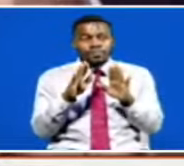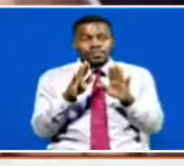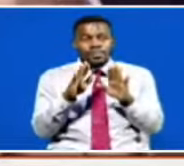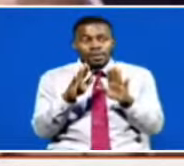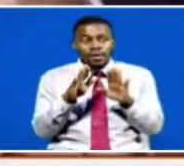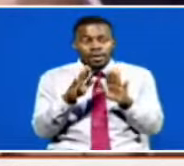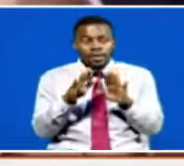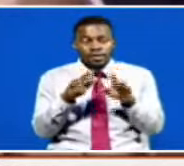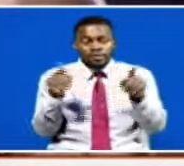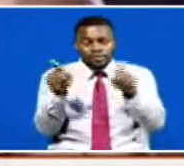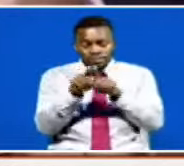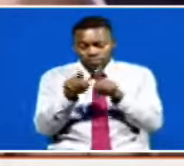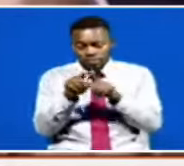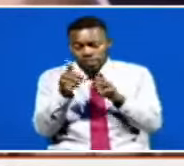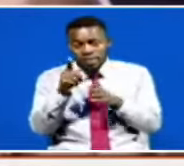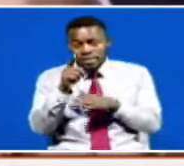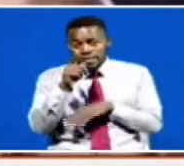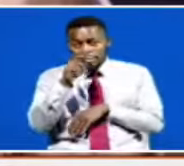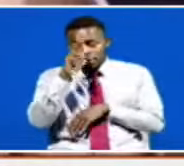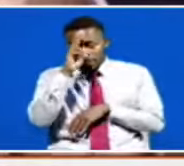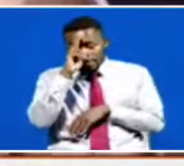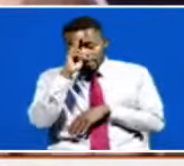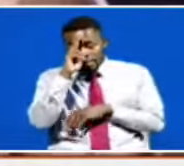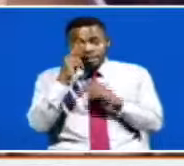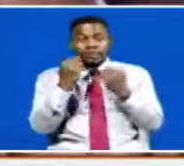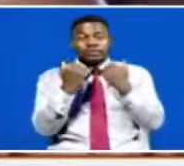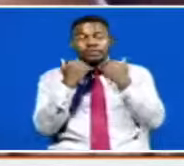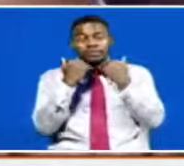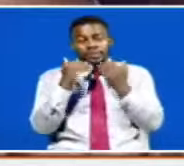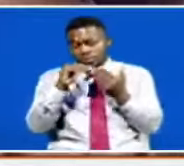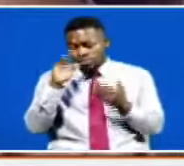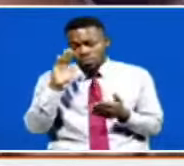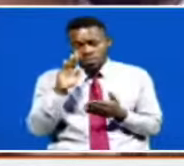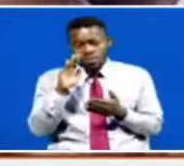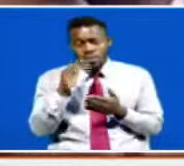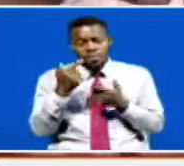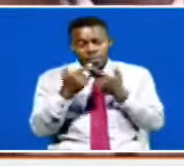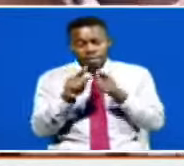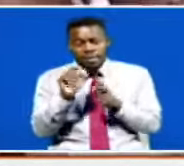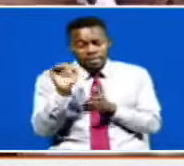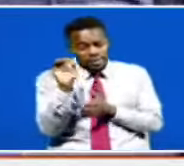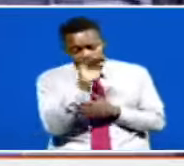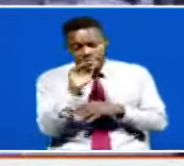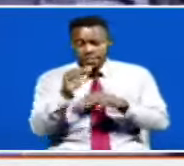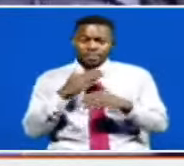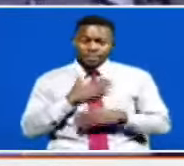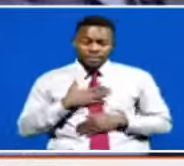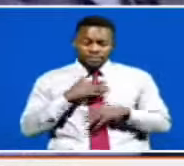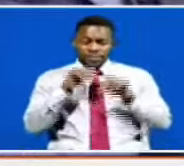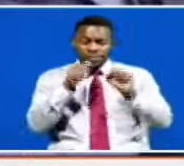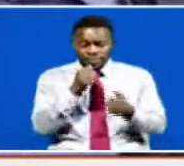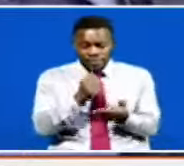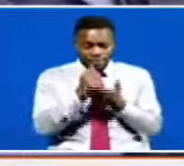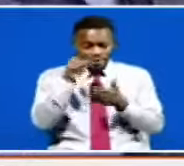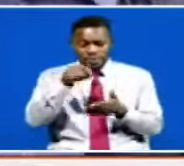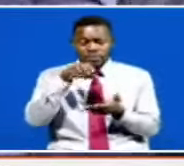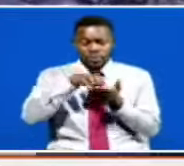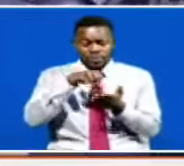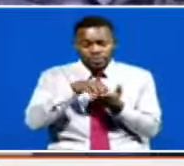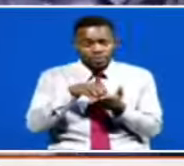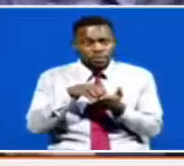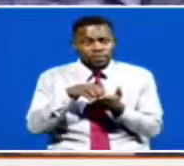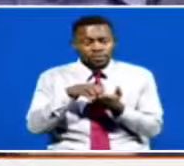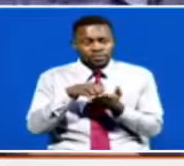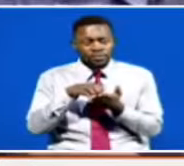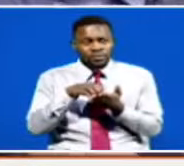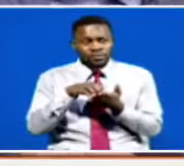county security team. We want to, you guys to address this issue. About three people, one of them have